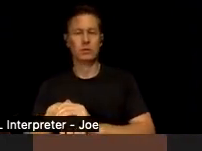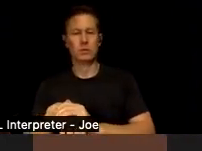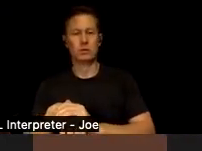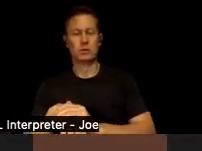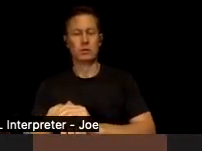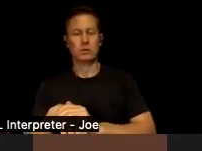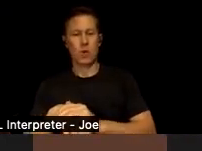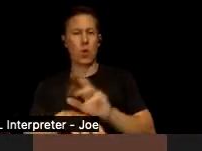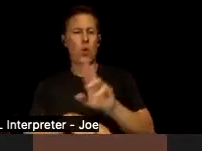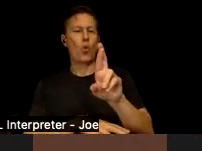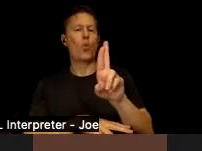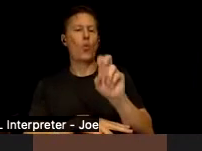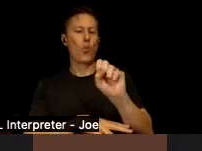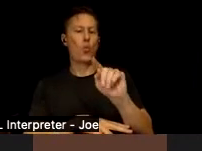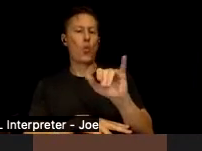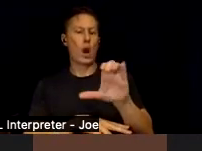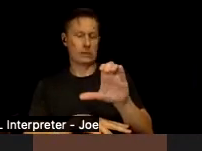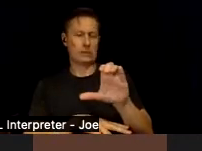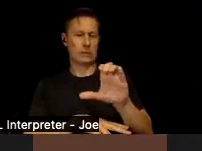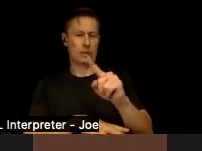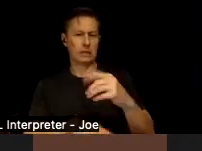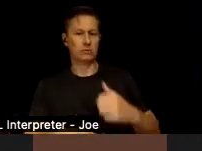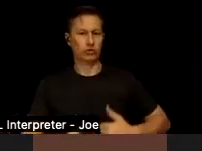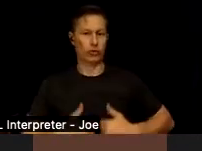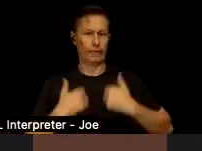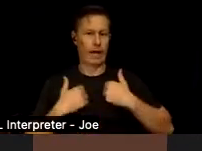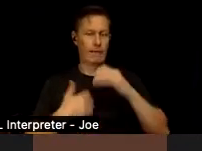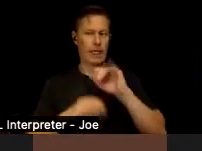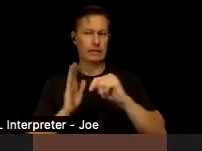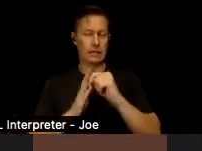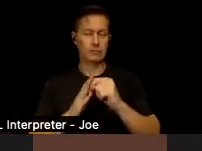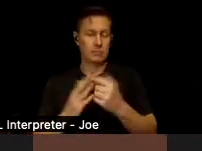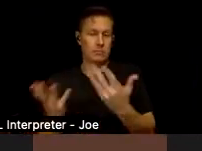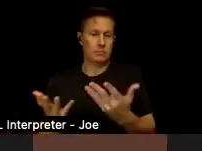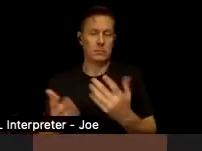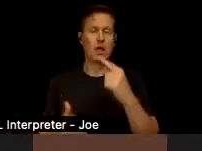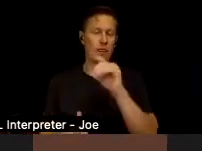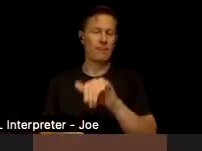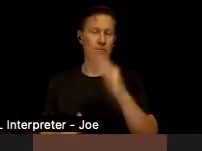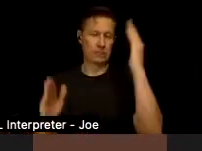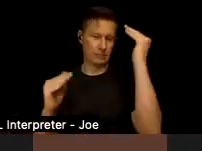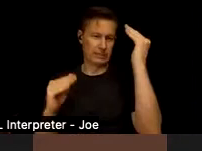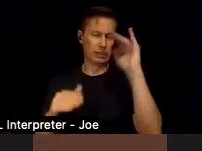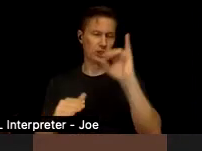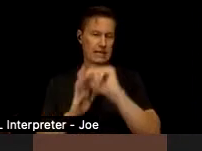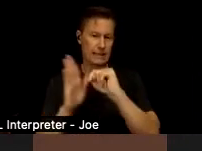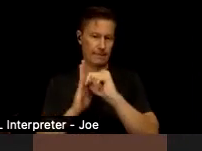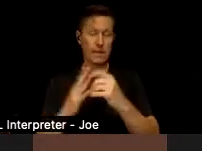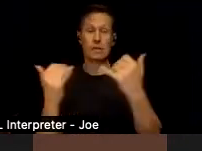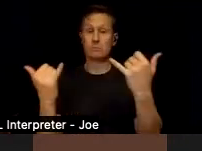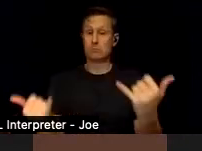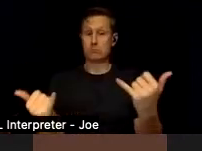rustic in how we survived. But at that time, that was what was expected. So now what we really want